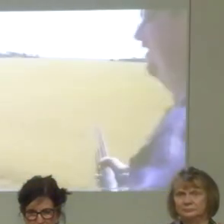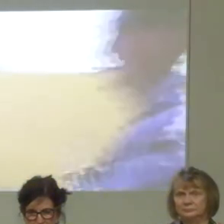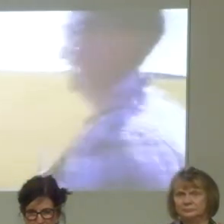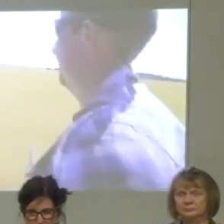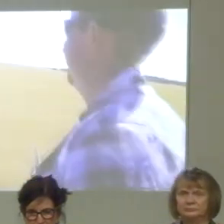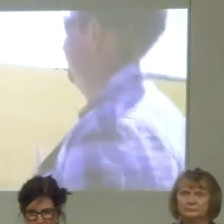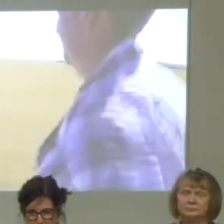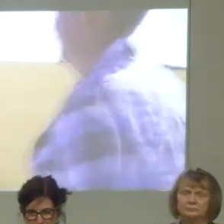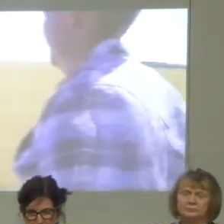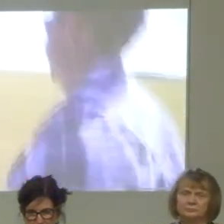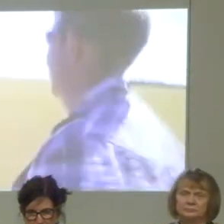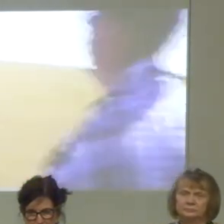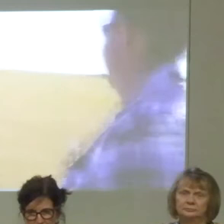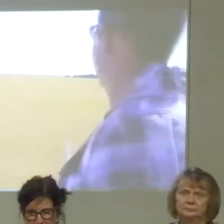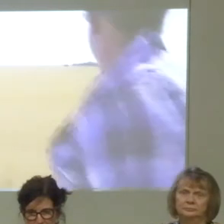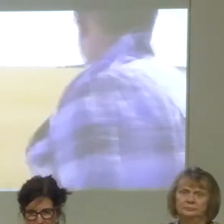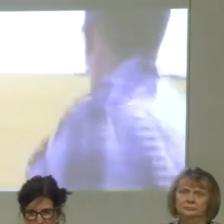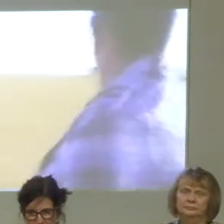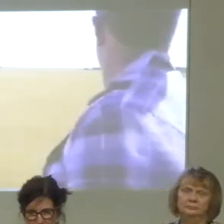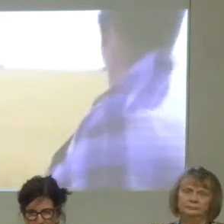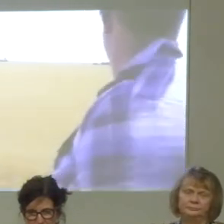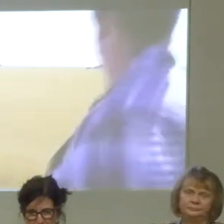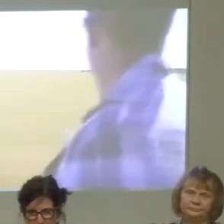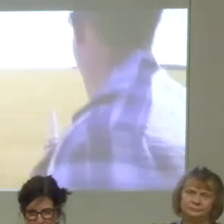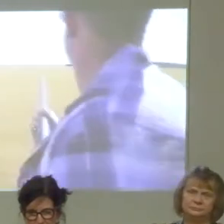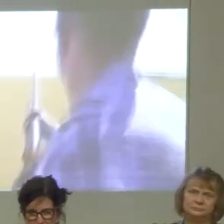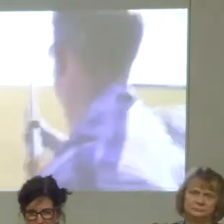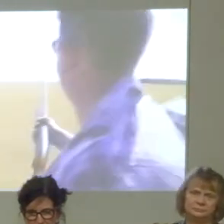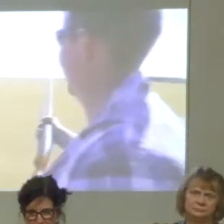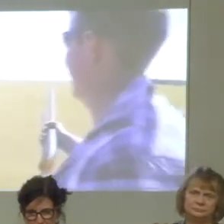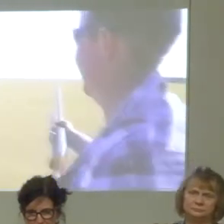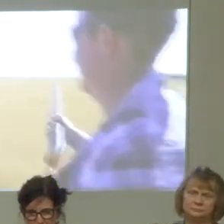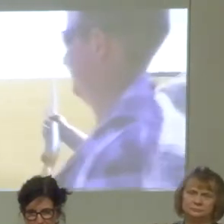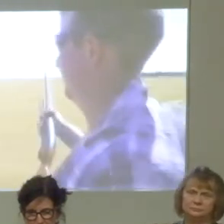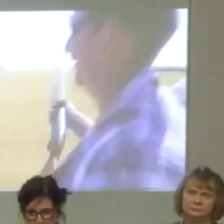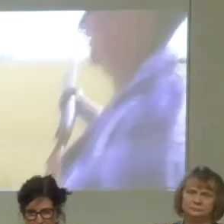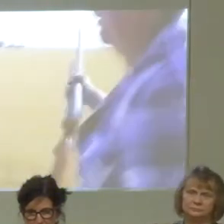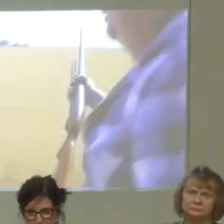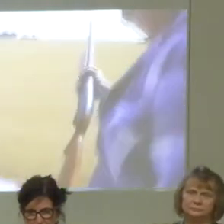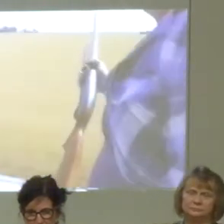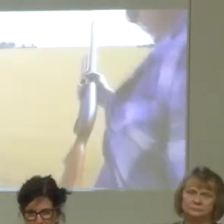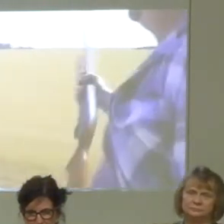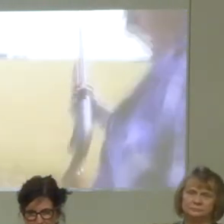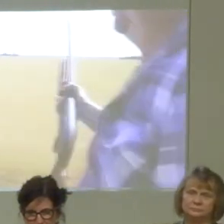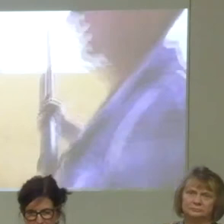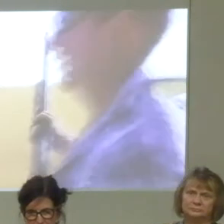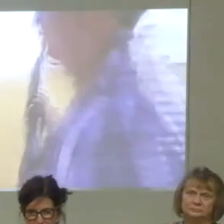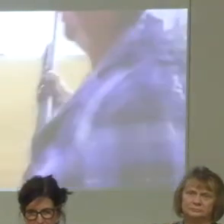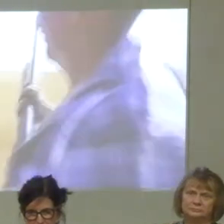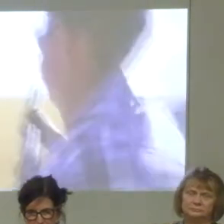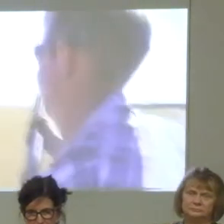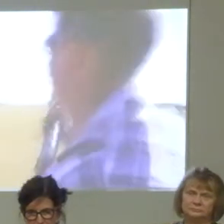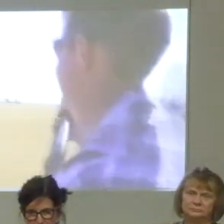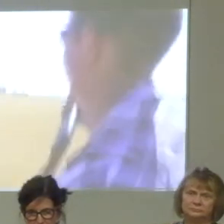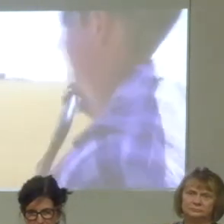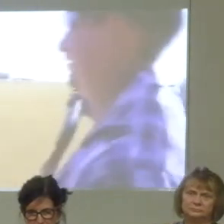this, in lecture theatres, which I know is difficult because you've got to stick to that bloody curriculum, but that's a space